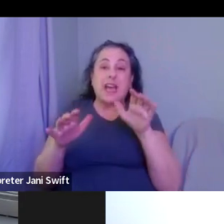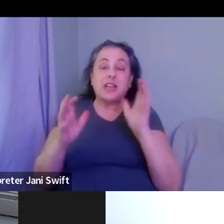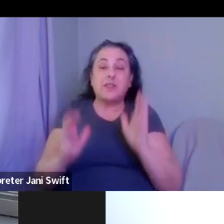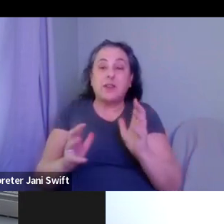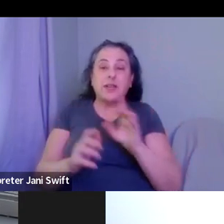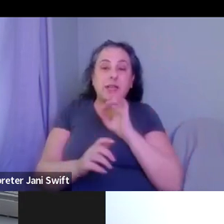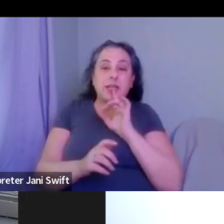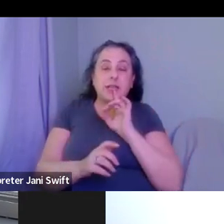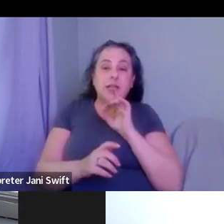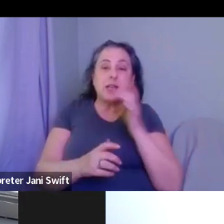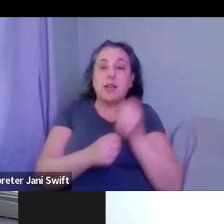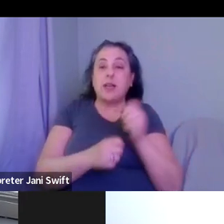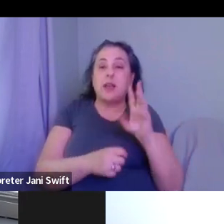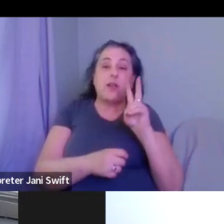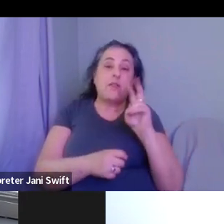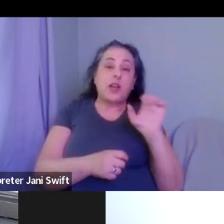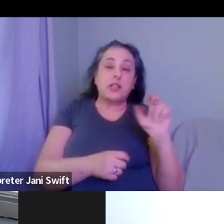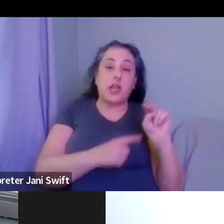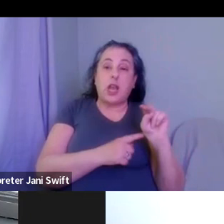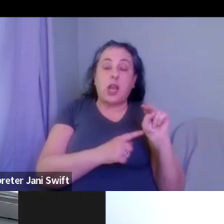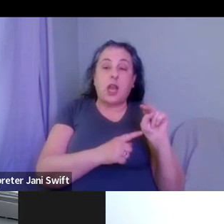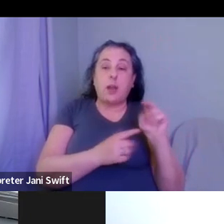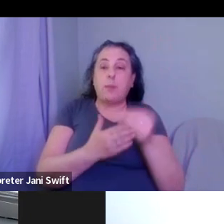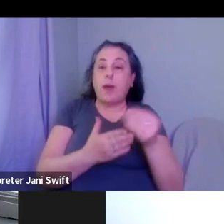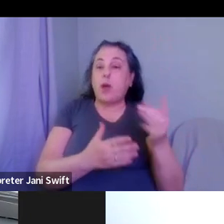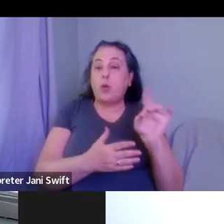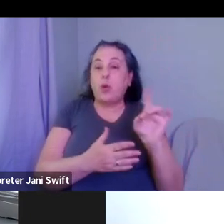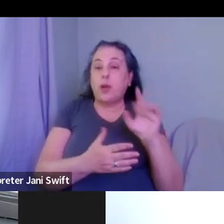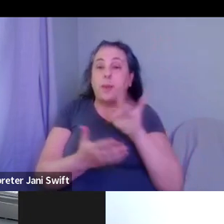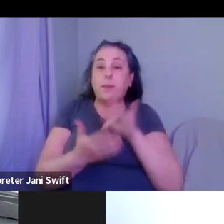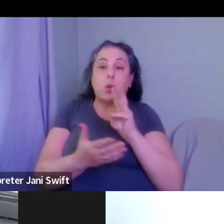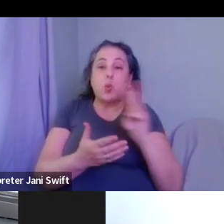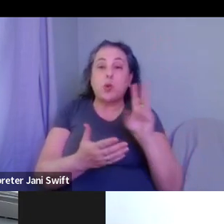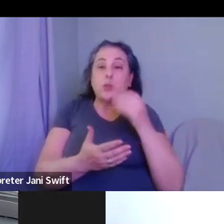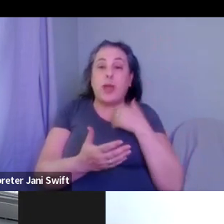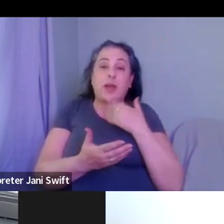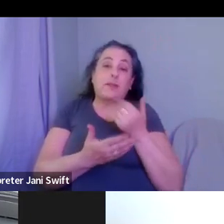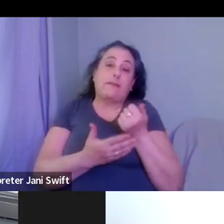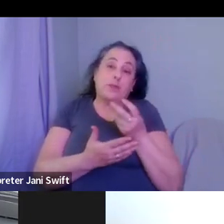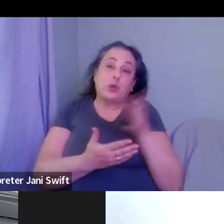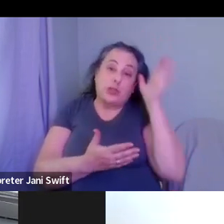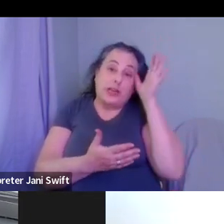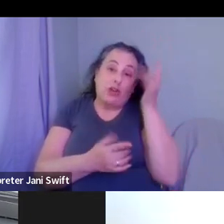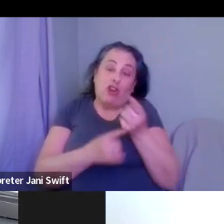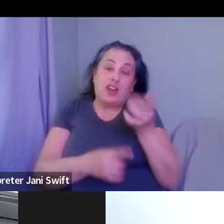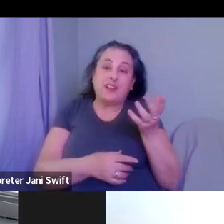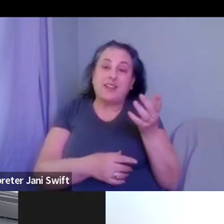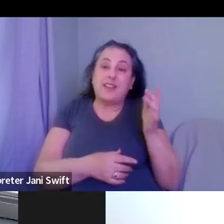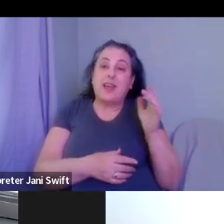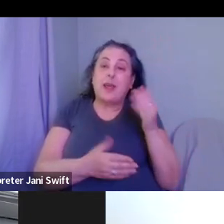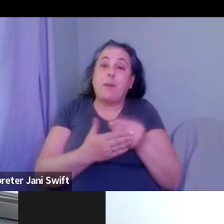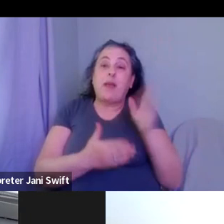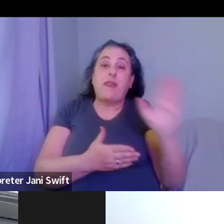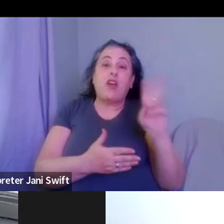be, they get their venison. I know in the Midwest, we have some deer, I think, right? But they get their